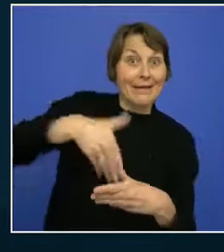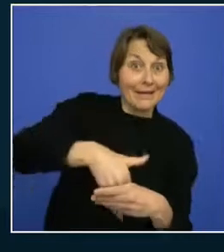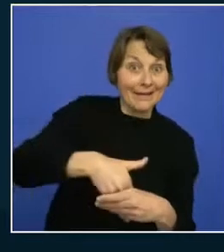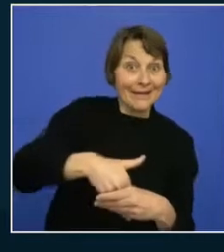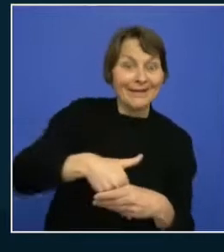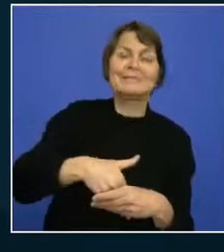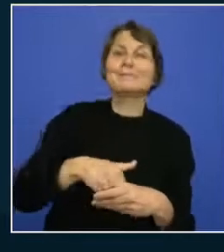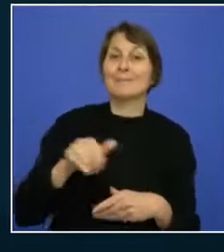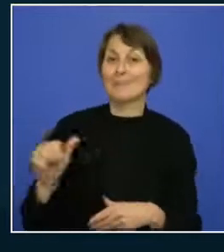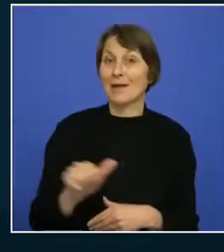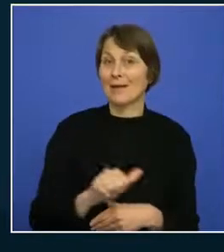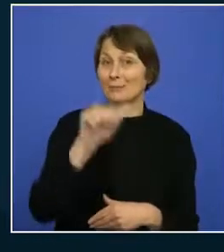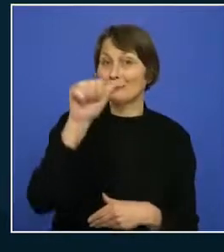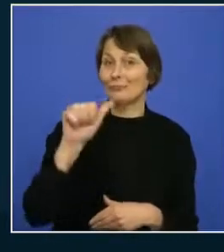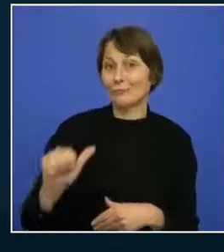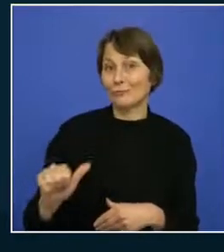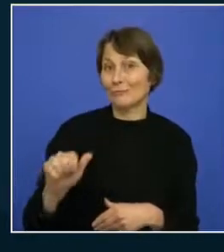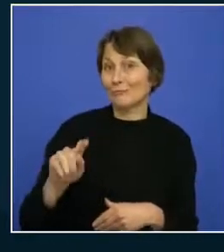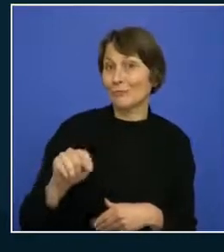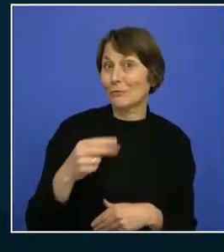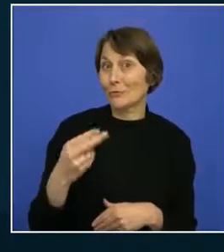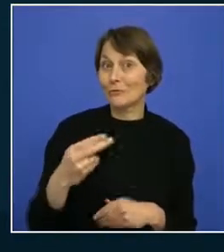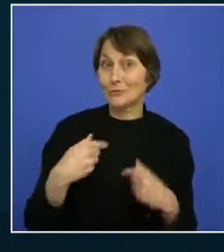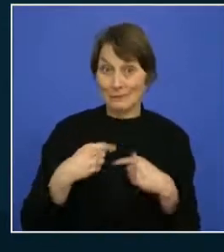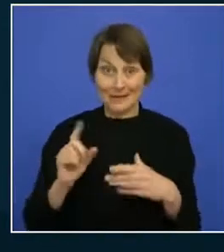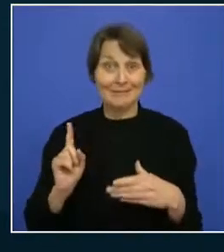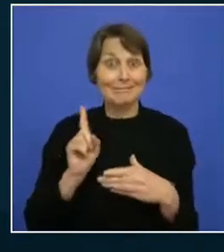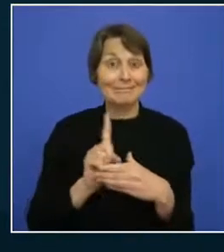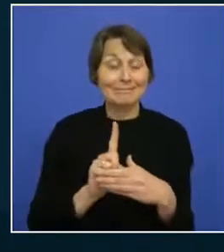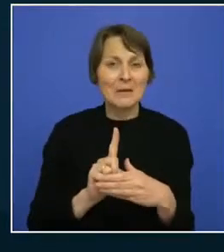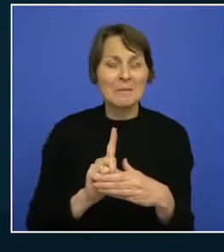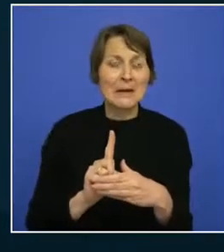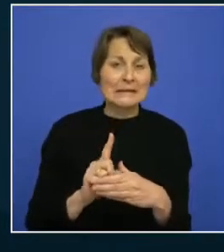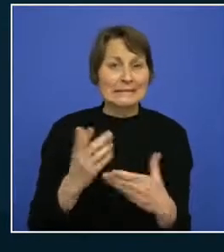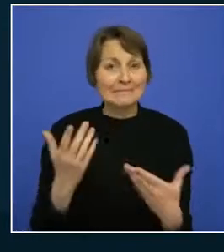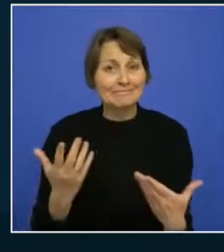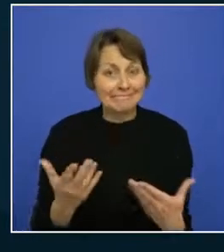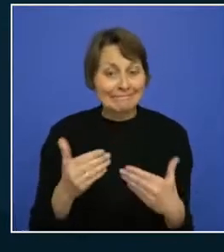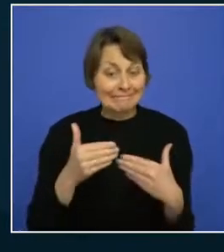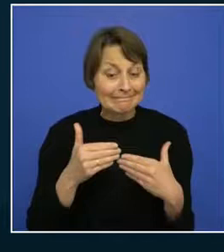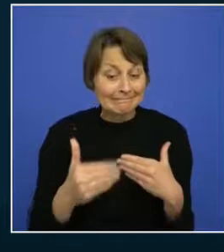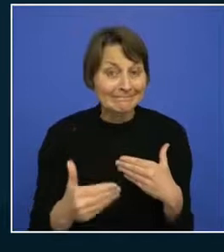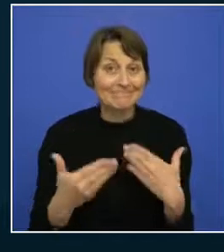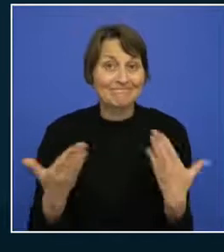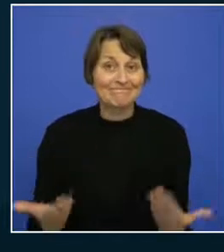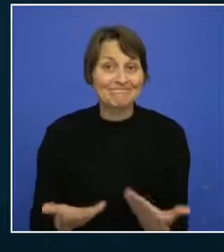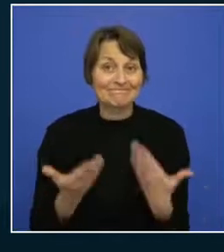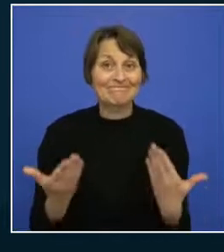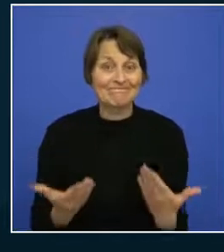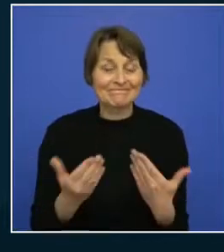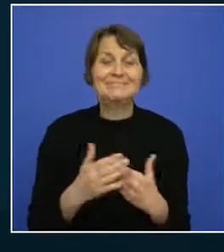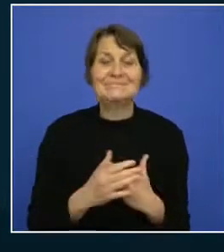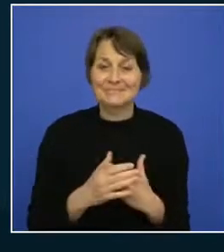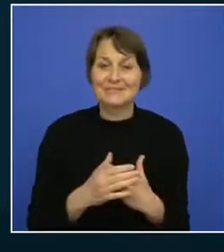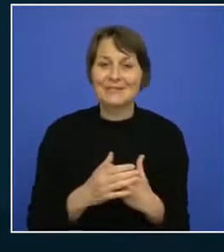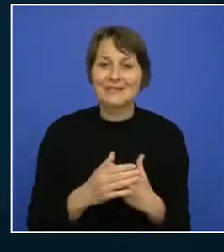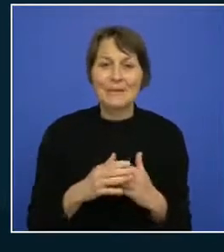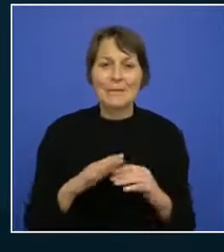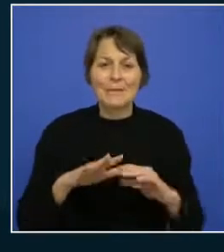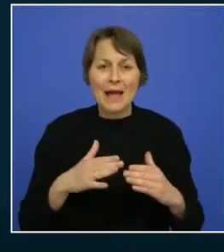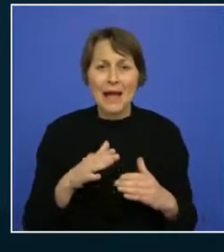to go. Except for maybe finding some way to make sure that we unmute Sarah.